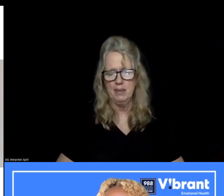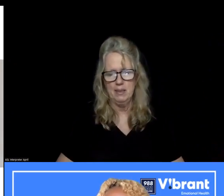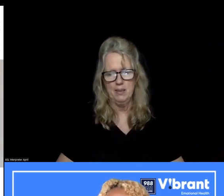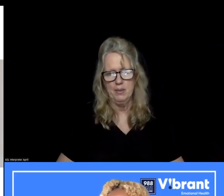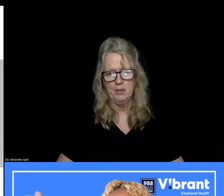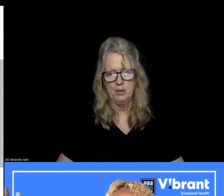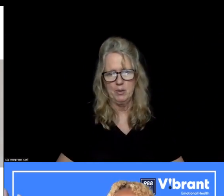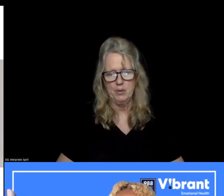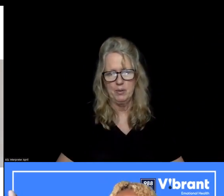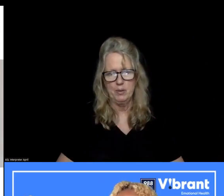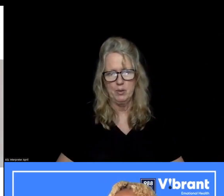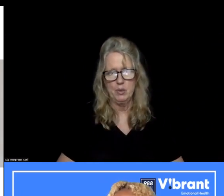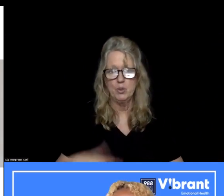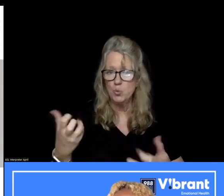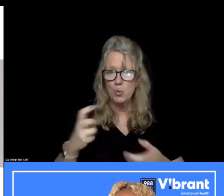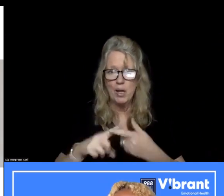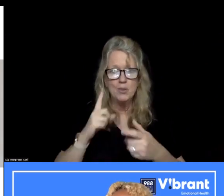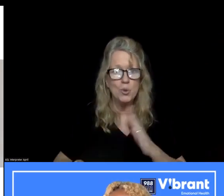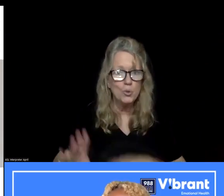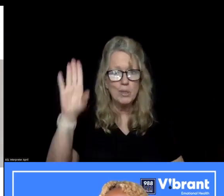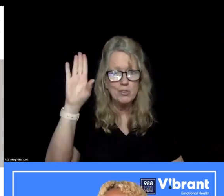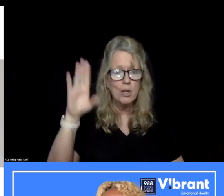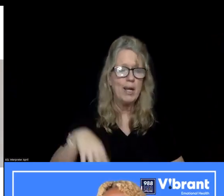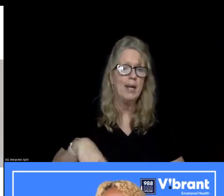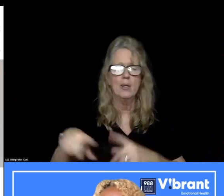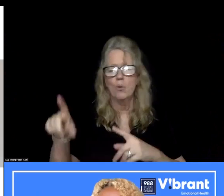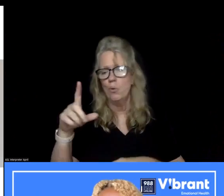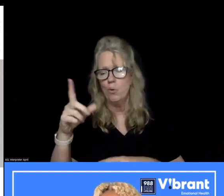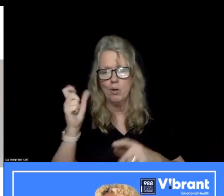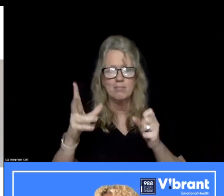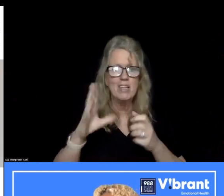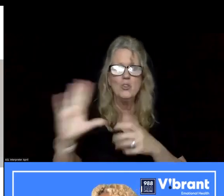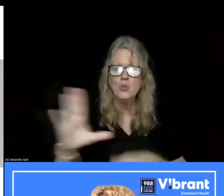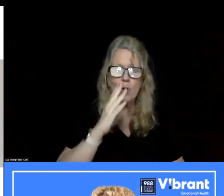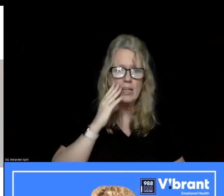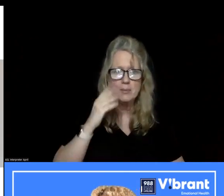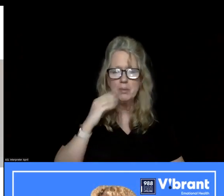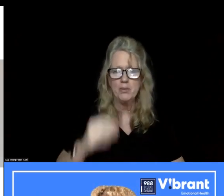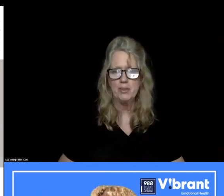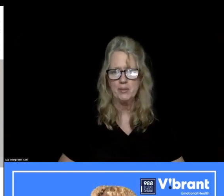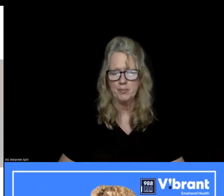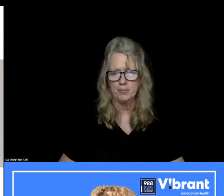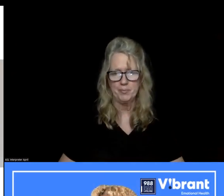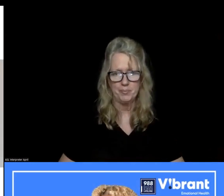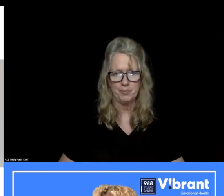would you want to raise your hand, come on camera, come off mute, and share what your experience has been?